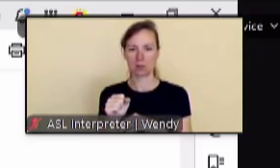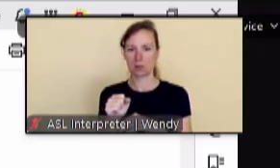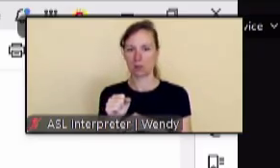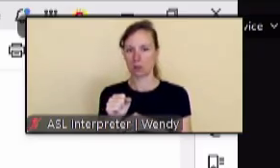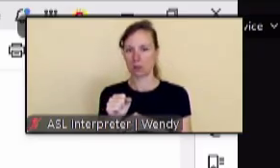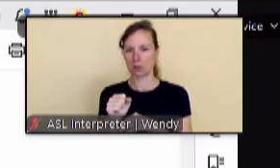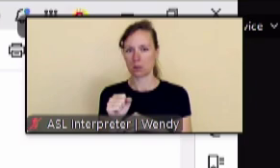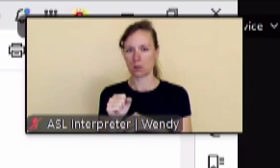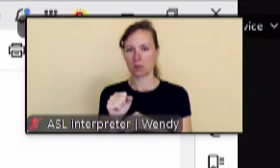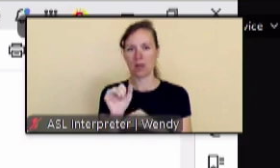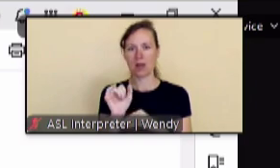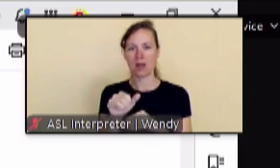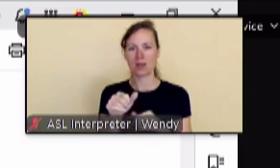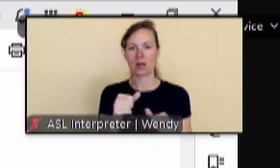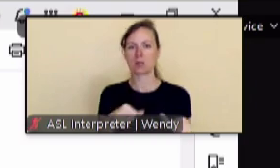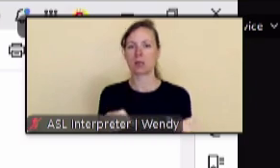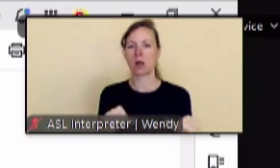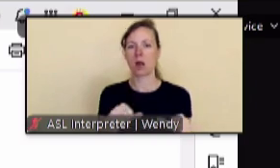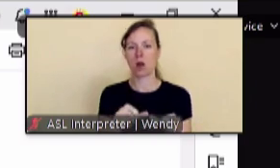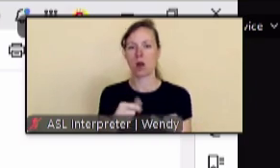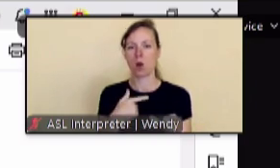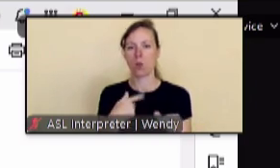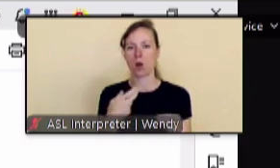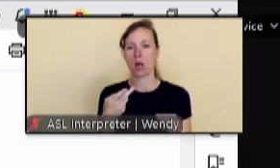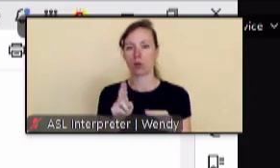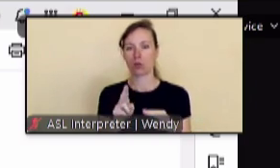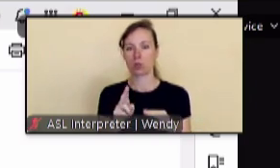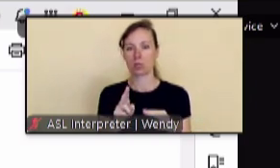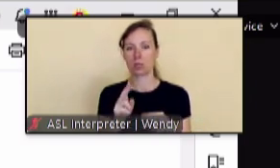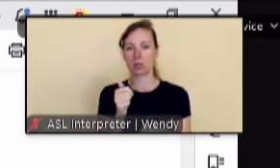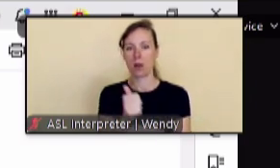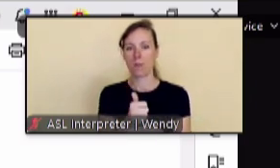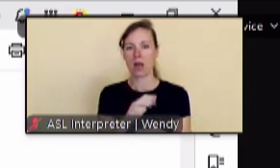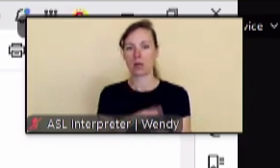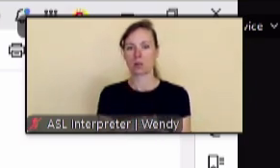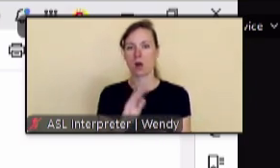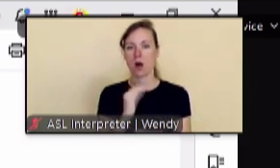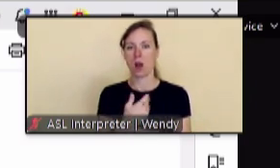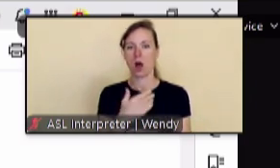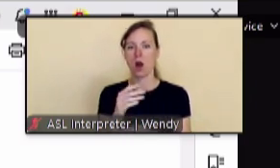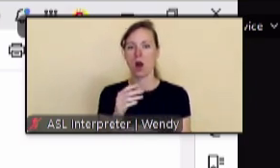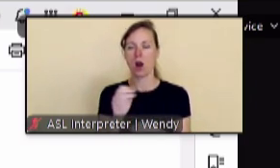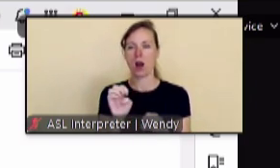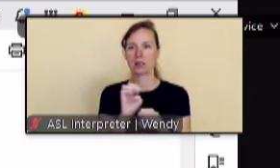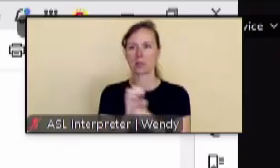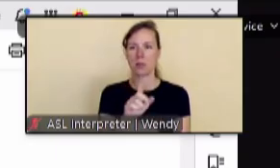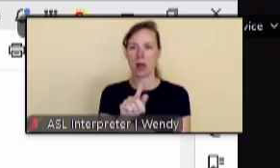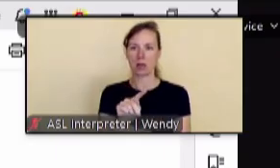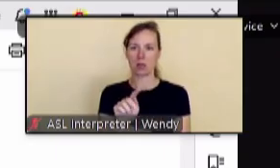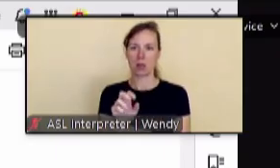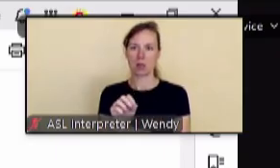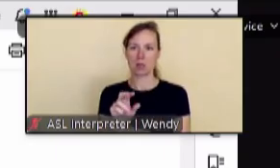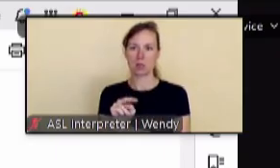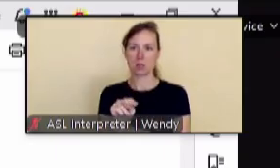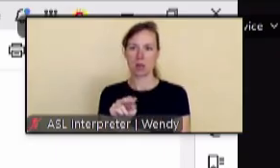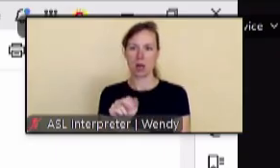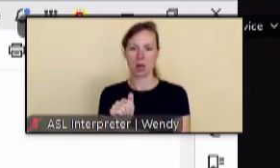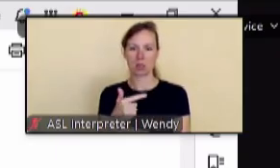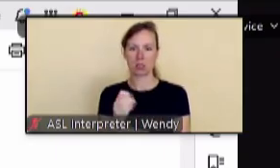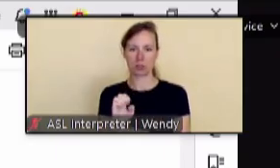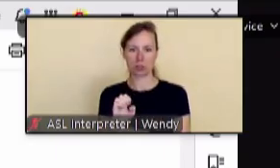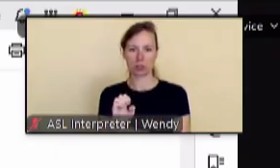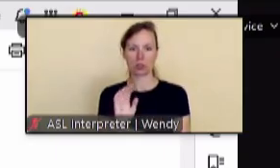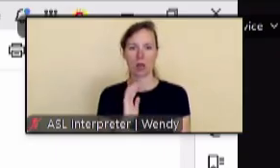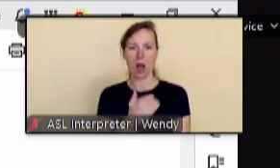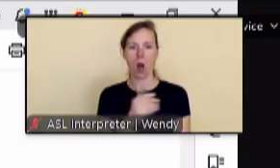we increased based upon our estimated tonnage, or organic material recycling, or mulch. We've kept that the